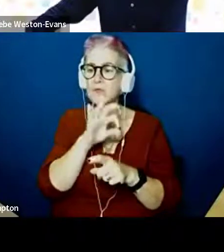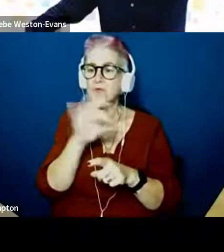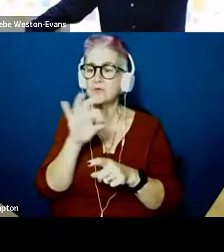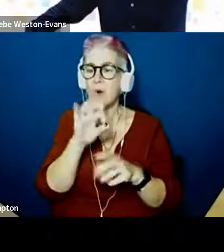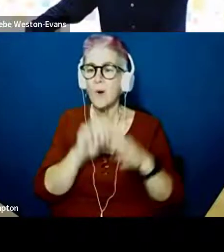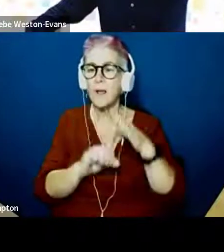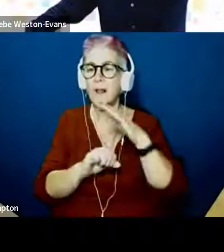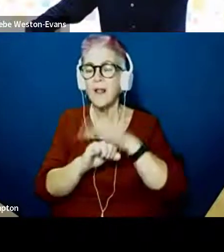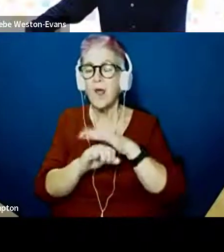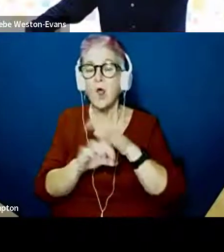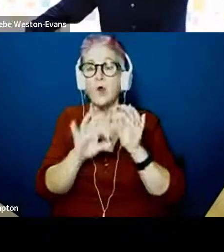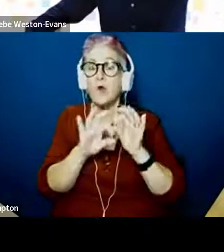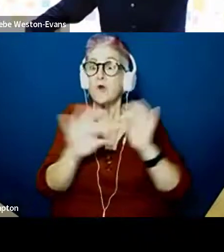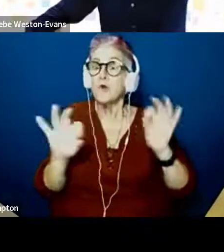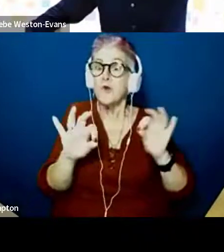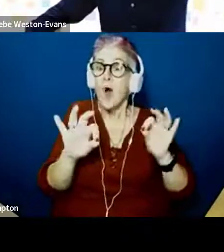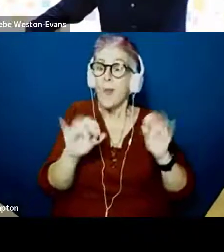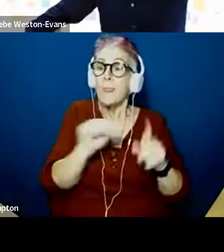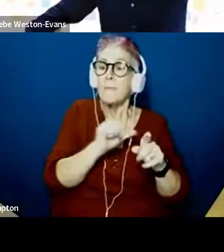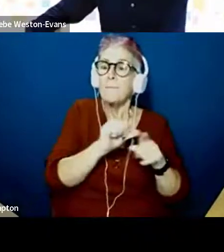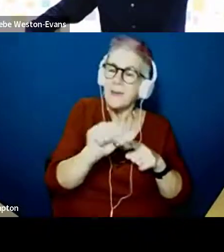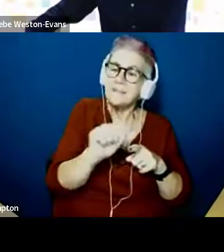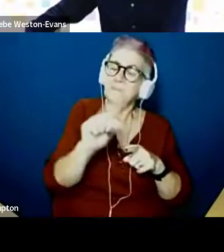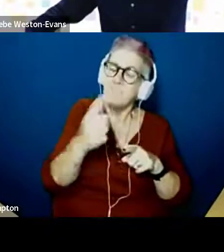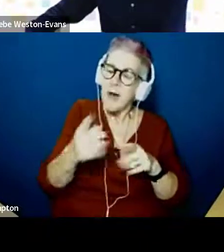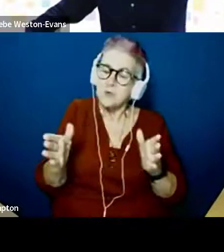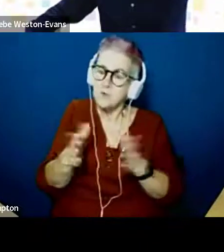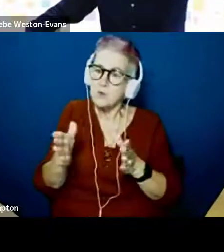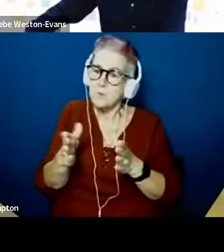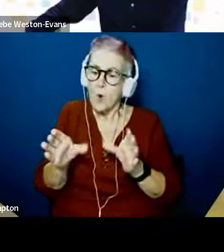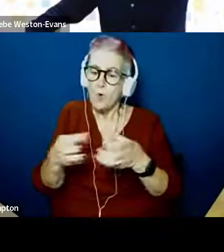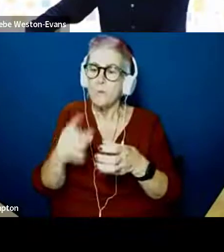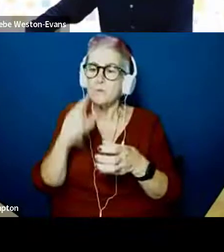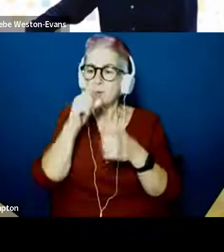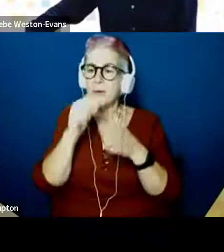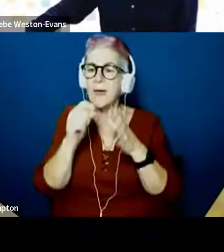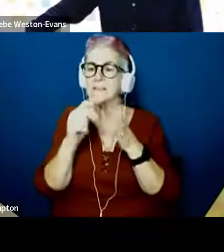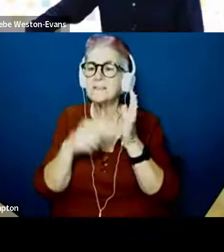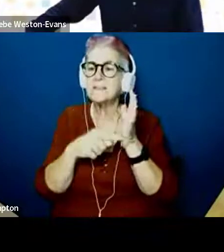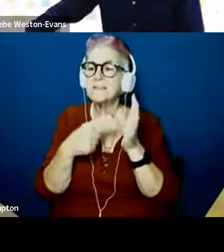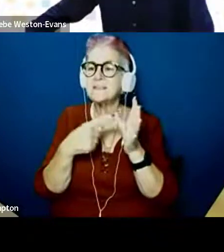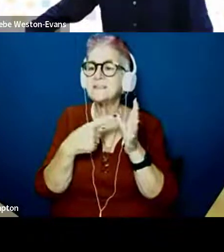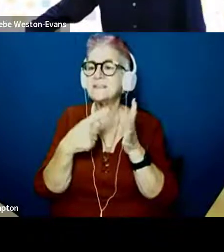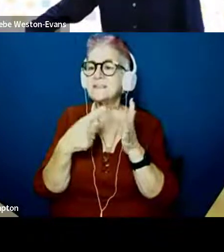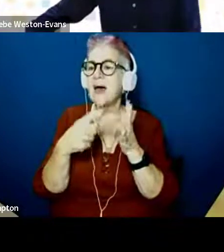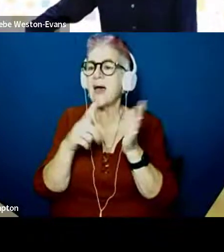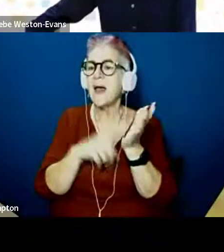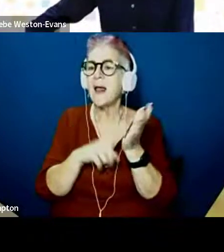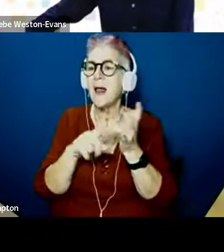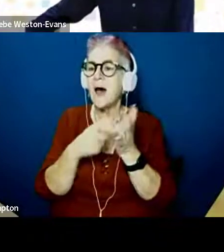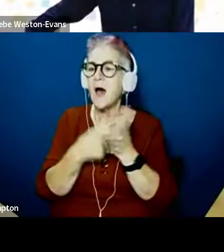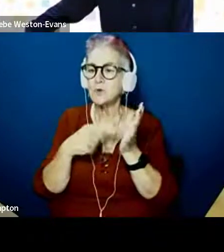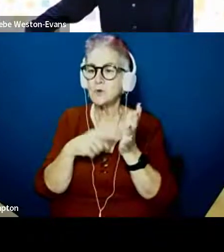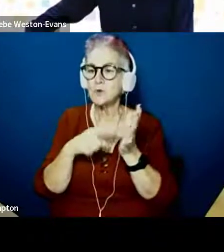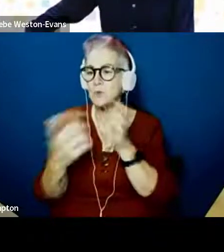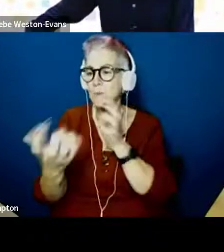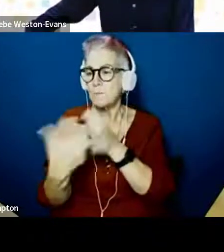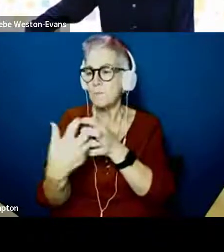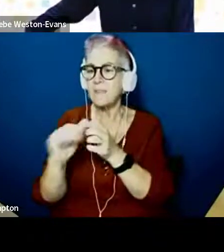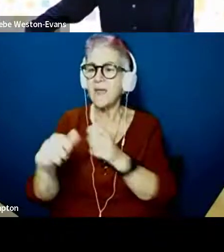not ideal. Small groups are good, but they'll do it. You can tailor it. And our deaf awareness trainers will tailor